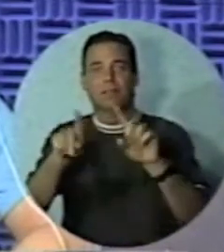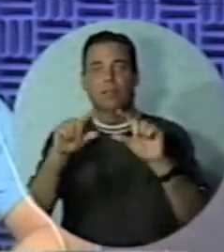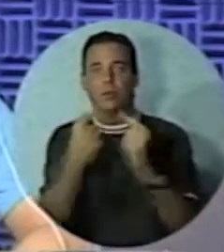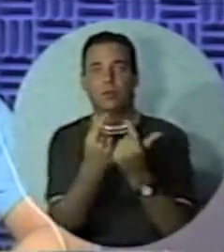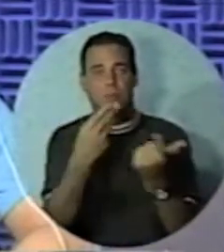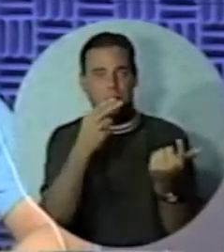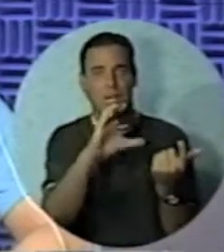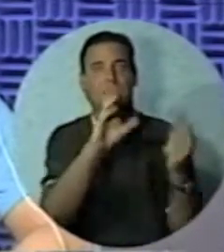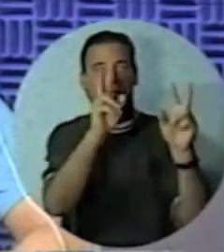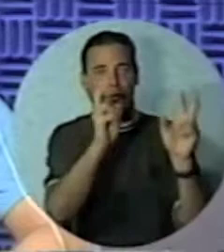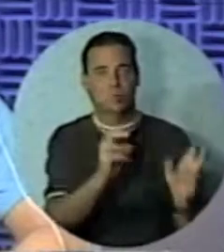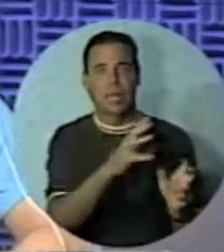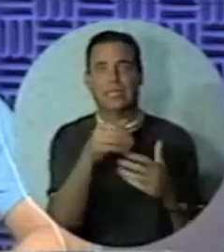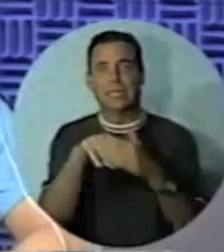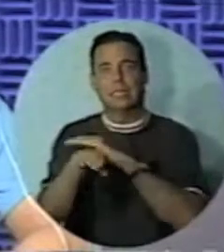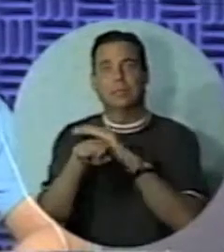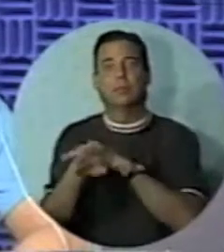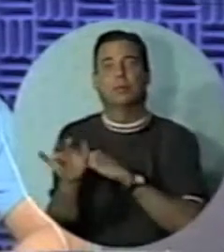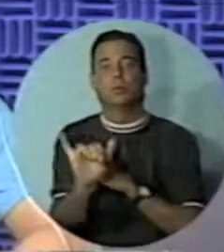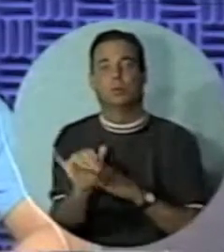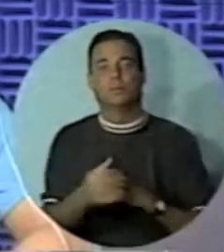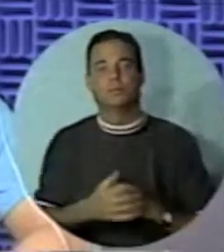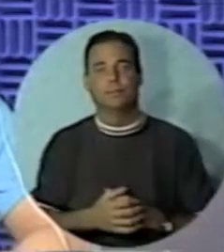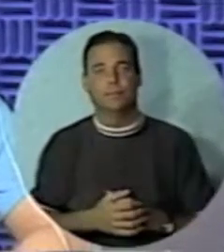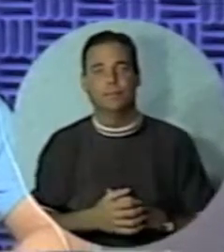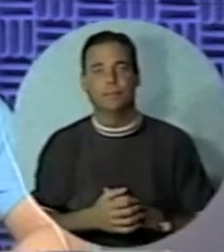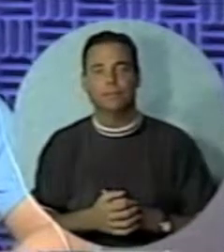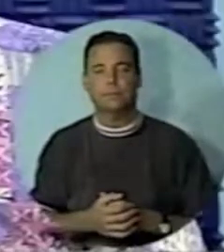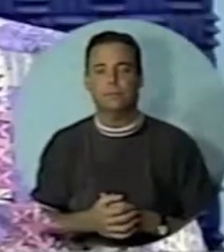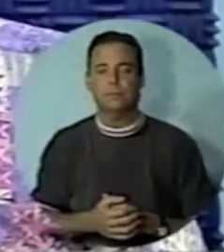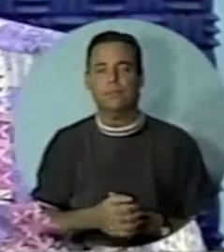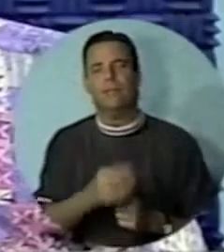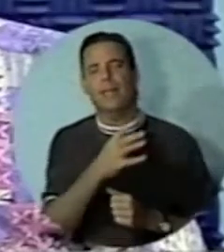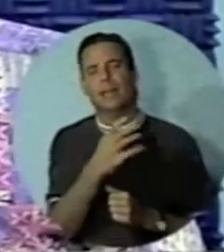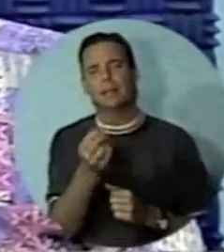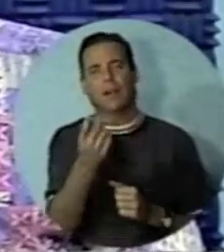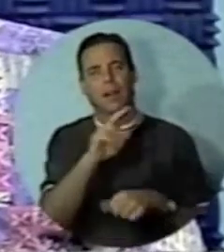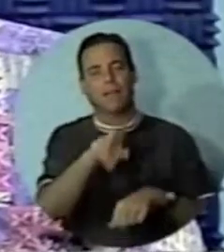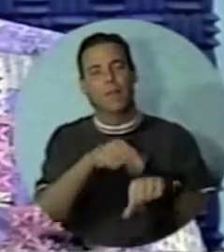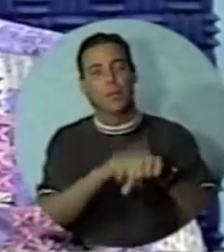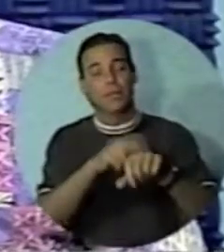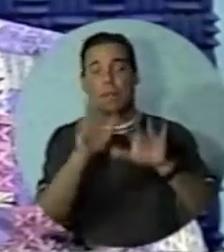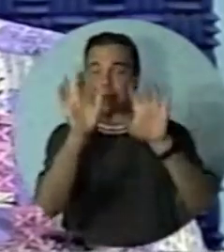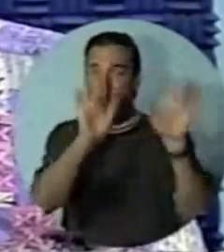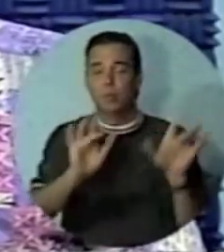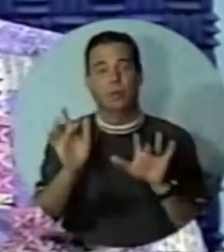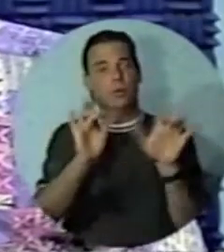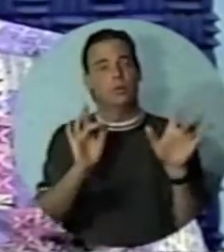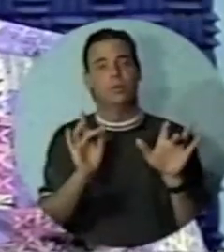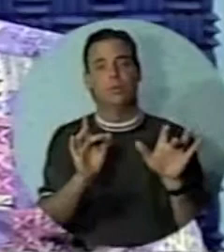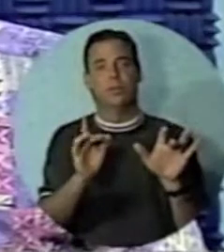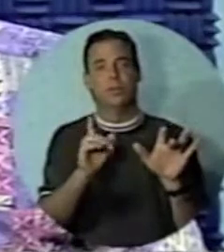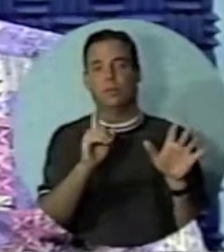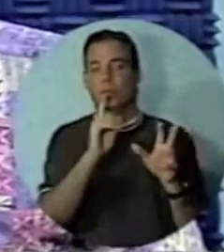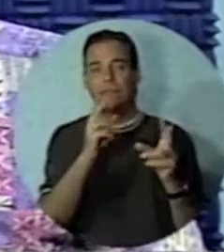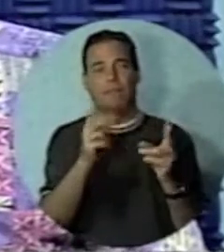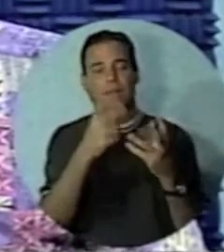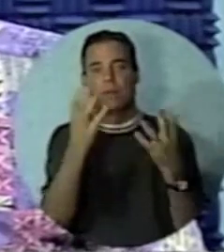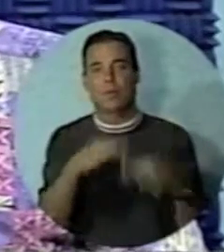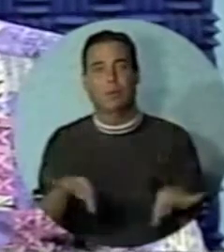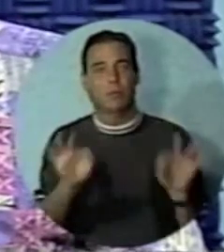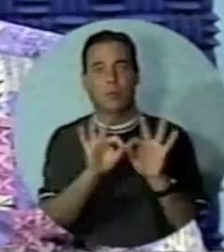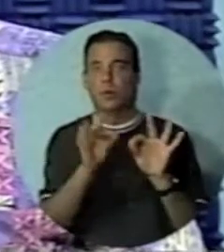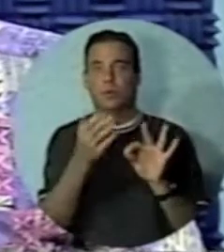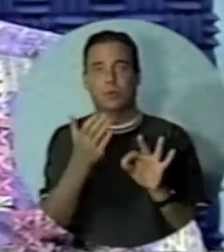issues and accessibility. Uh-huh. And you, of course, the computer is so central to your life